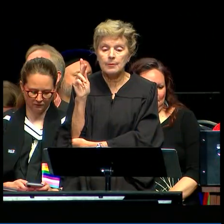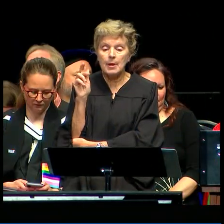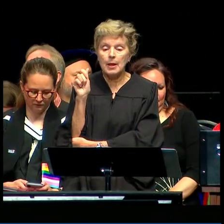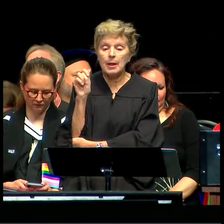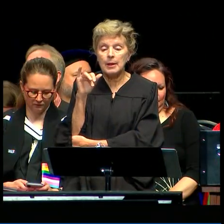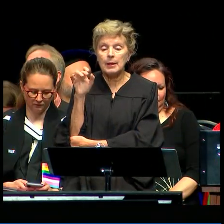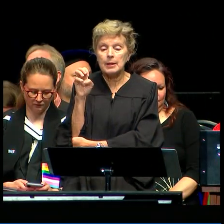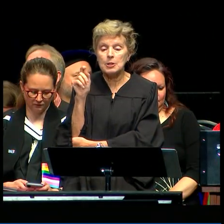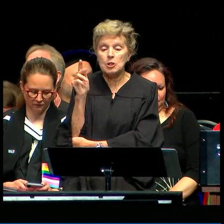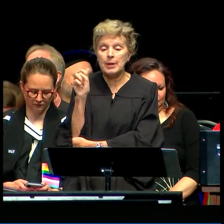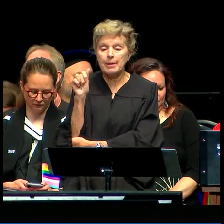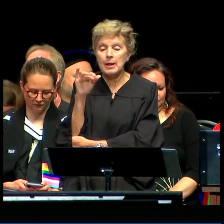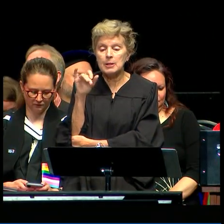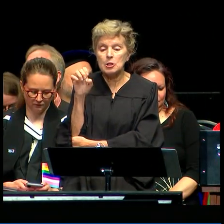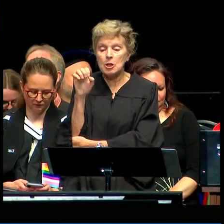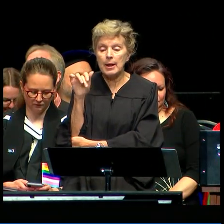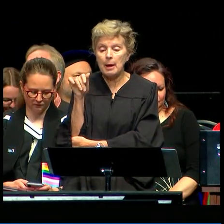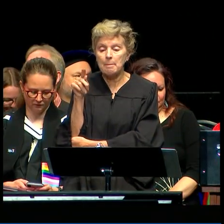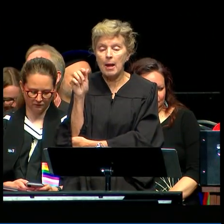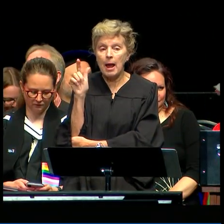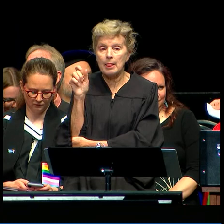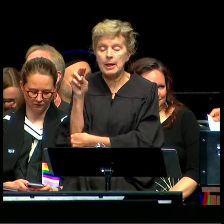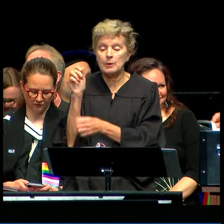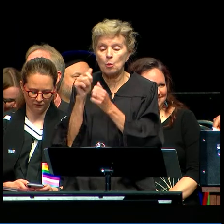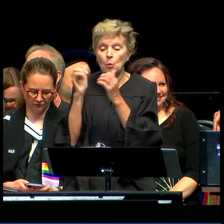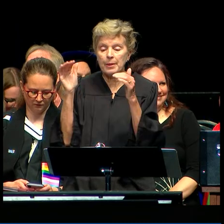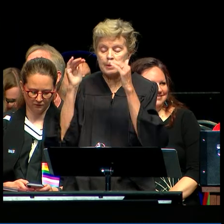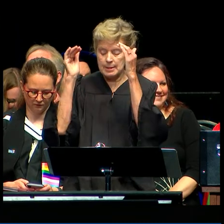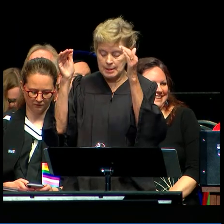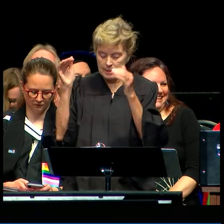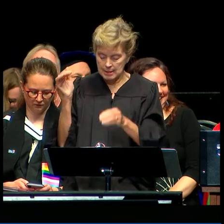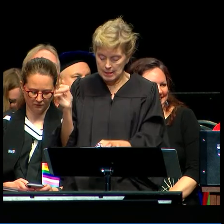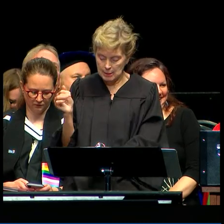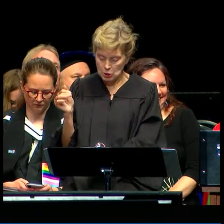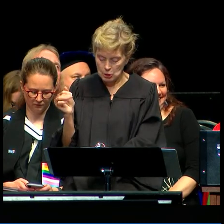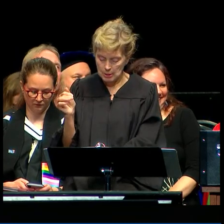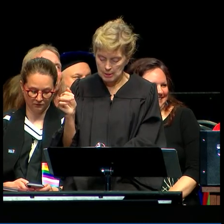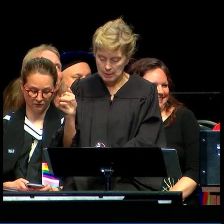Kajitha Jayapalan, with distinction.